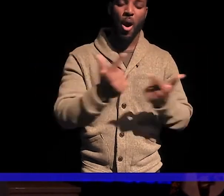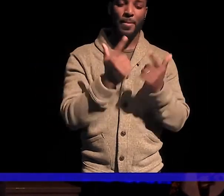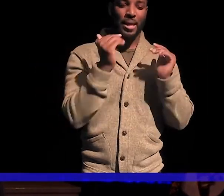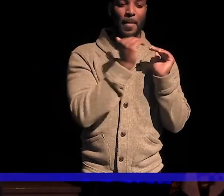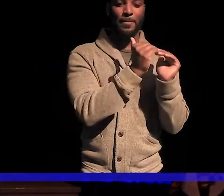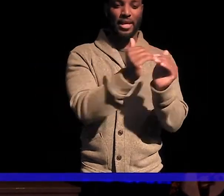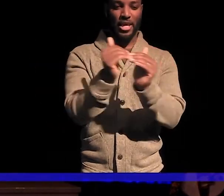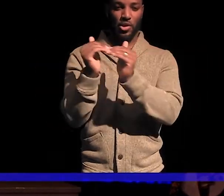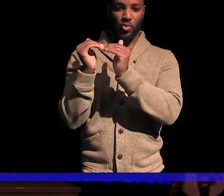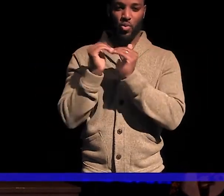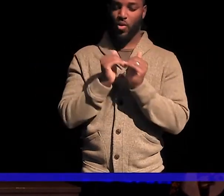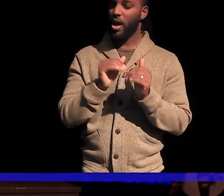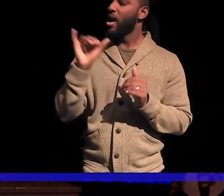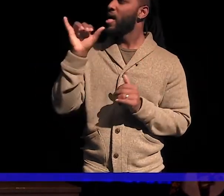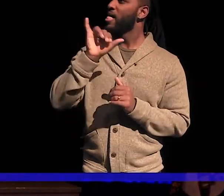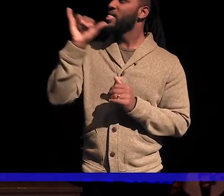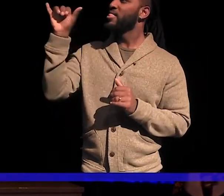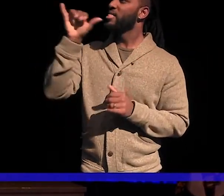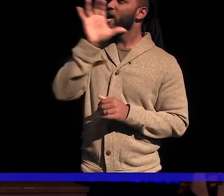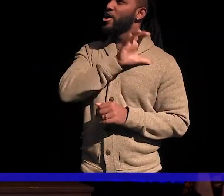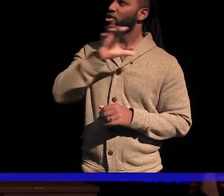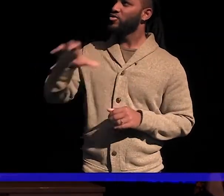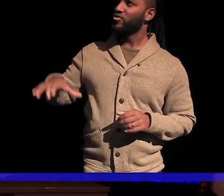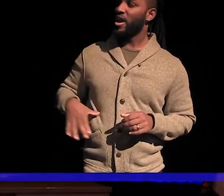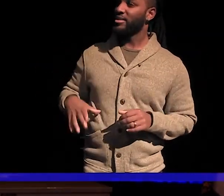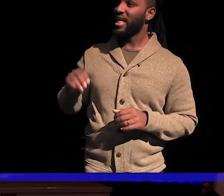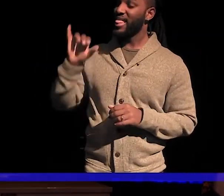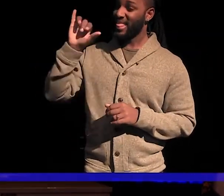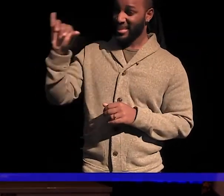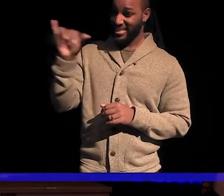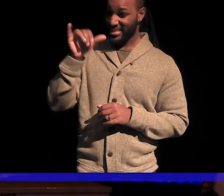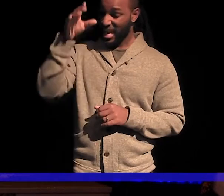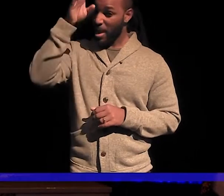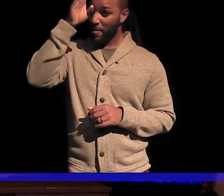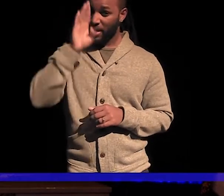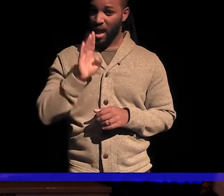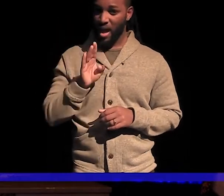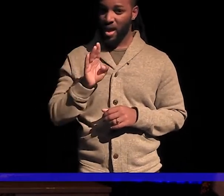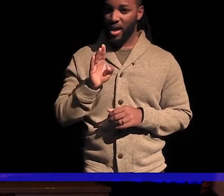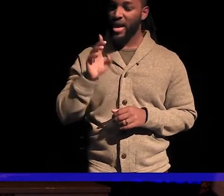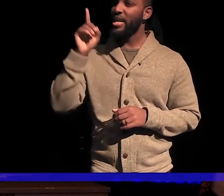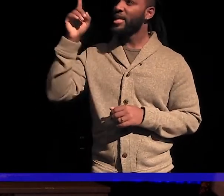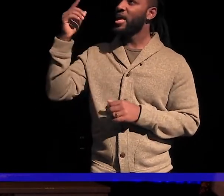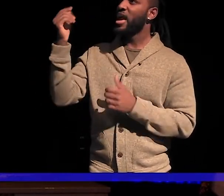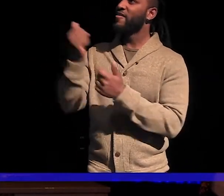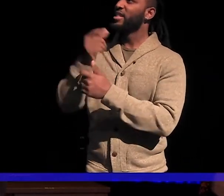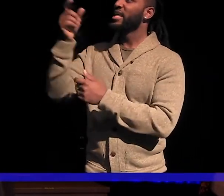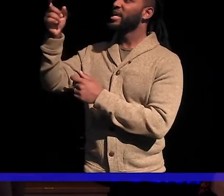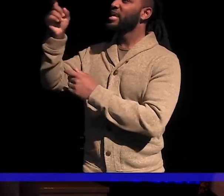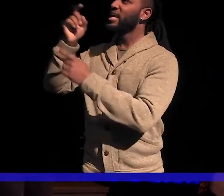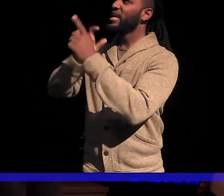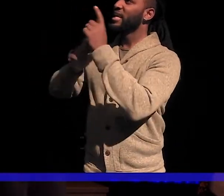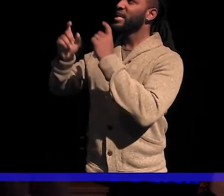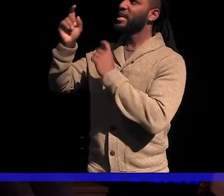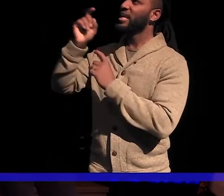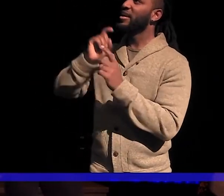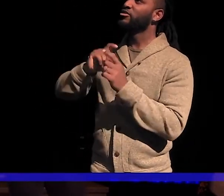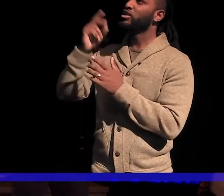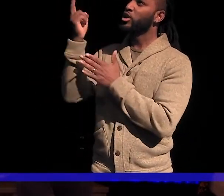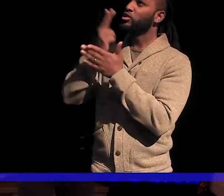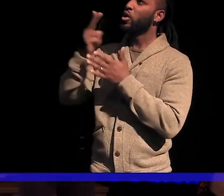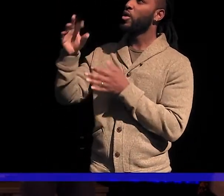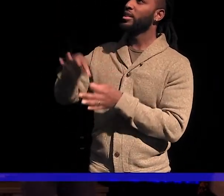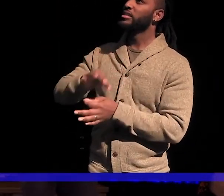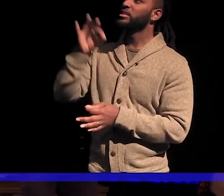in Christ. And ultimately, that same God is the one that apportions the gift or the gifts of His Holy